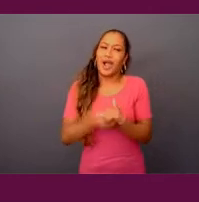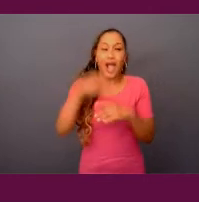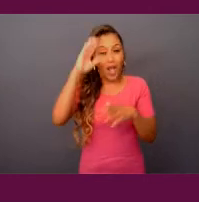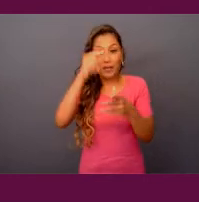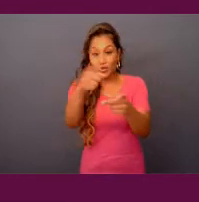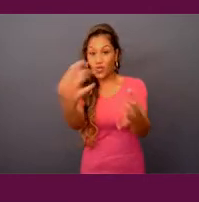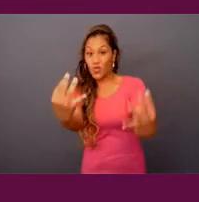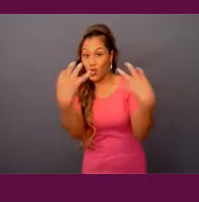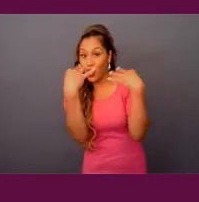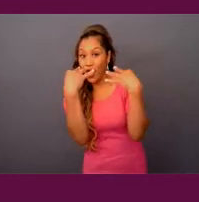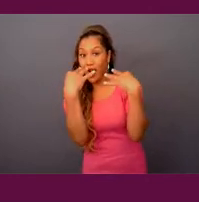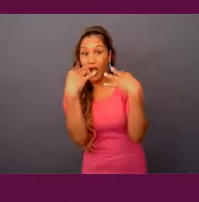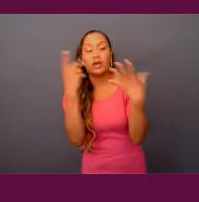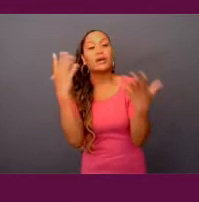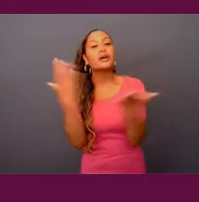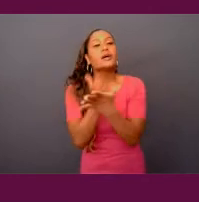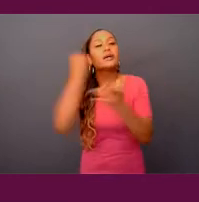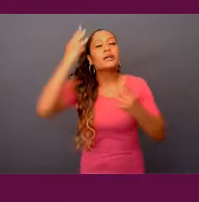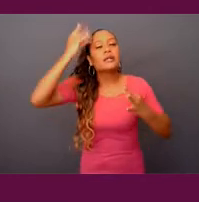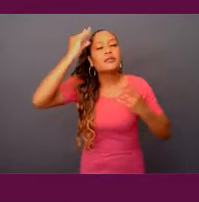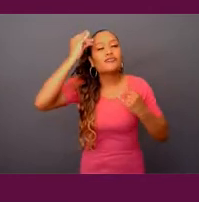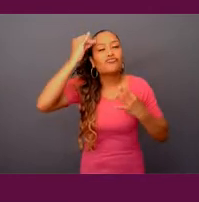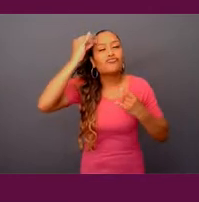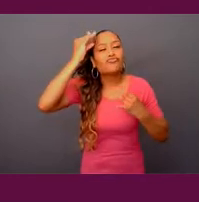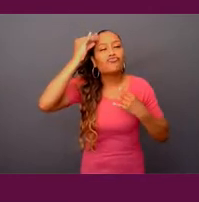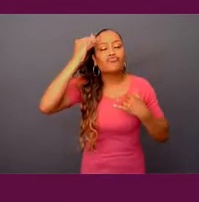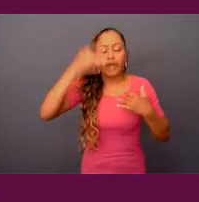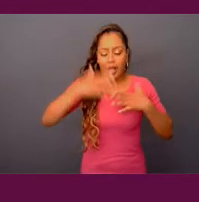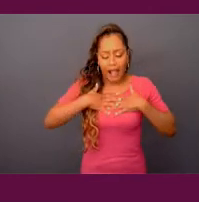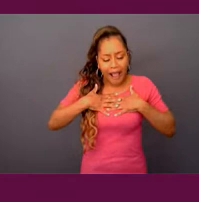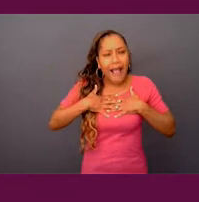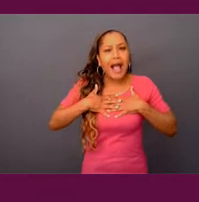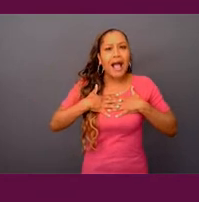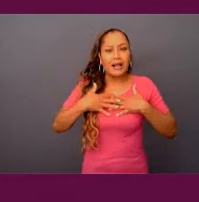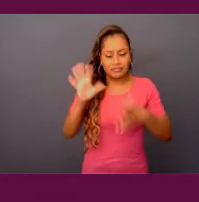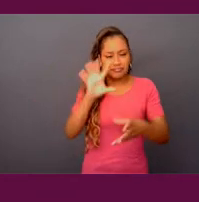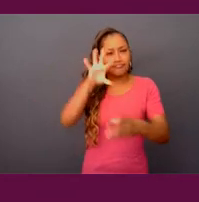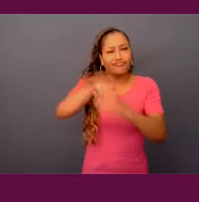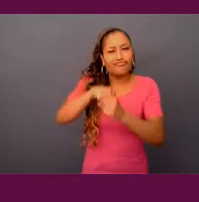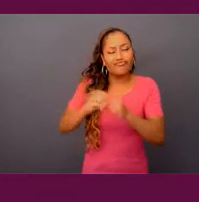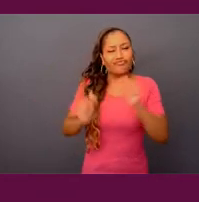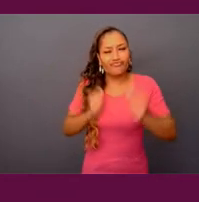watching takes time to reflect on how you can do your part to continue